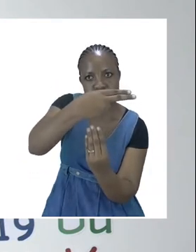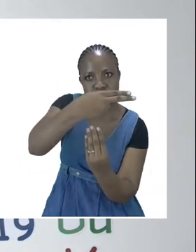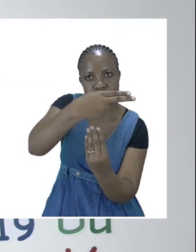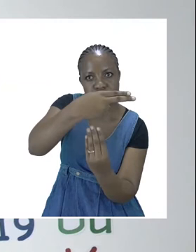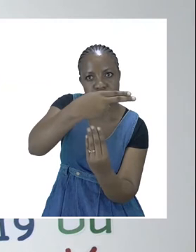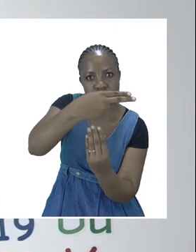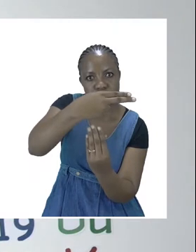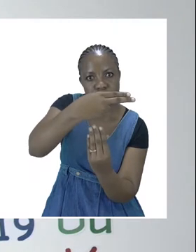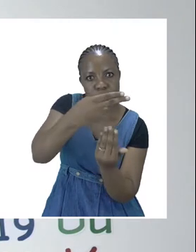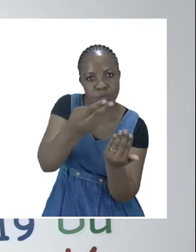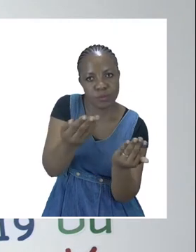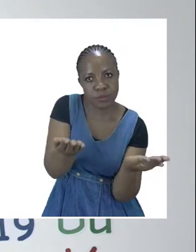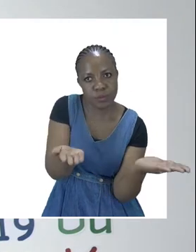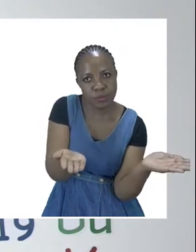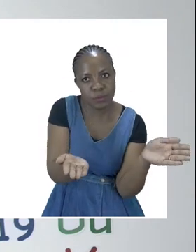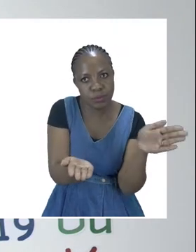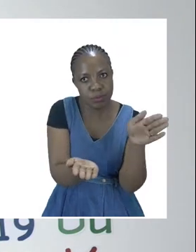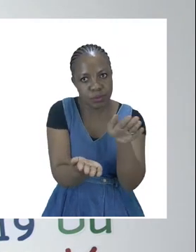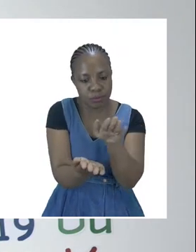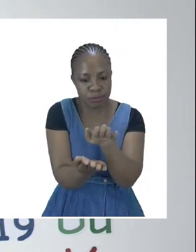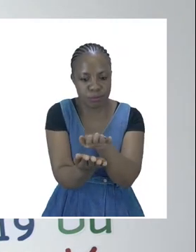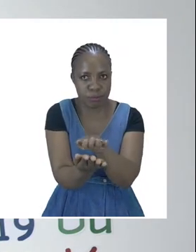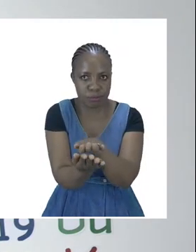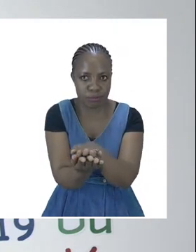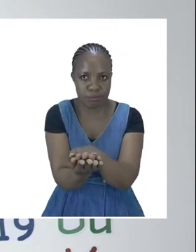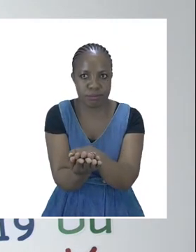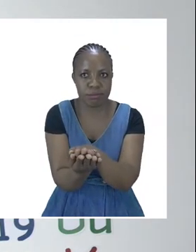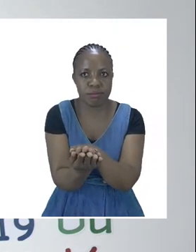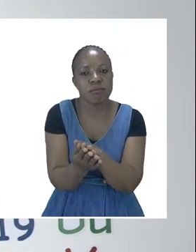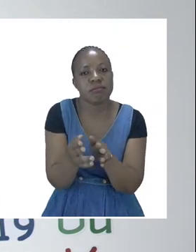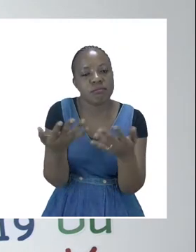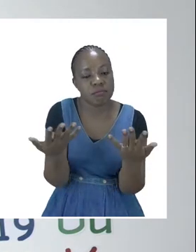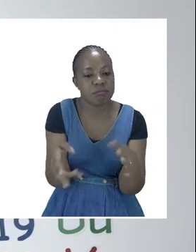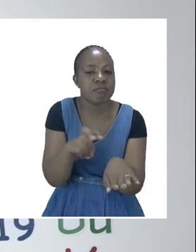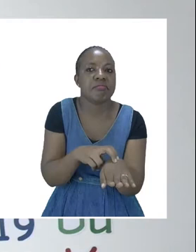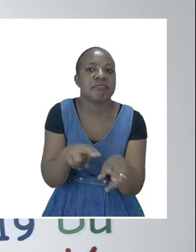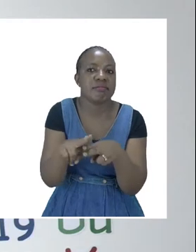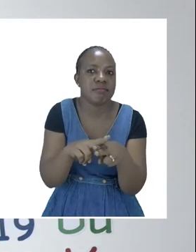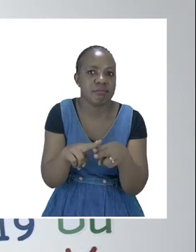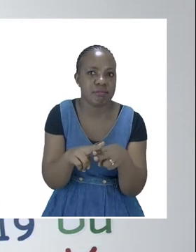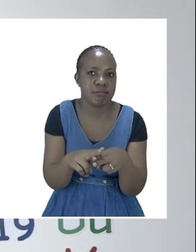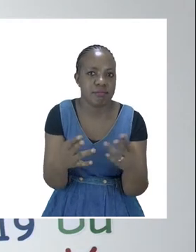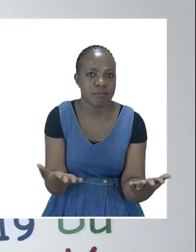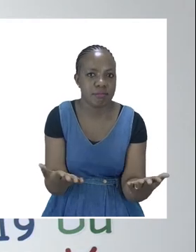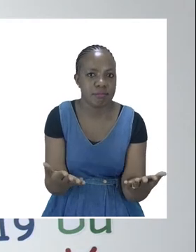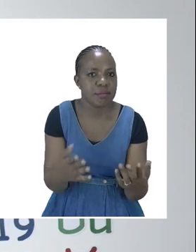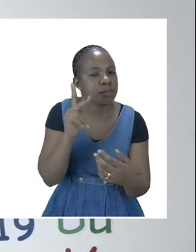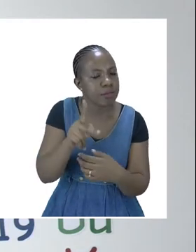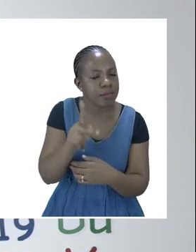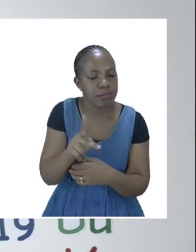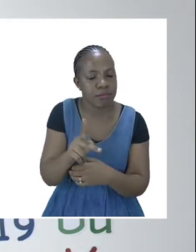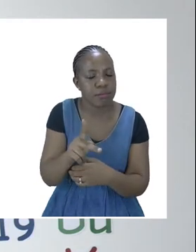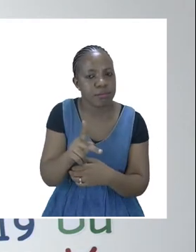and fold it for ready to use. But there is more. We